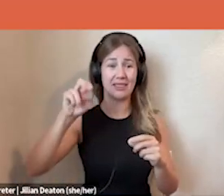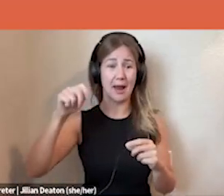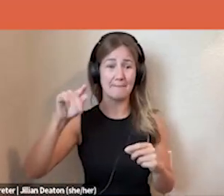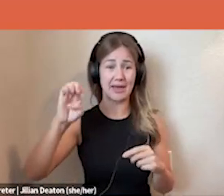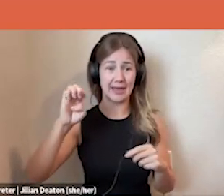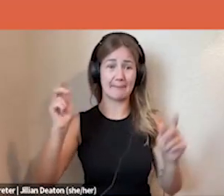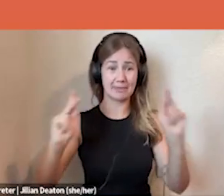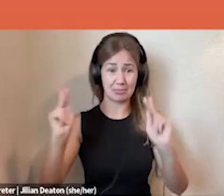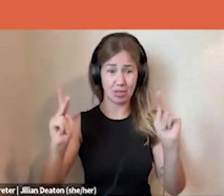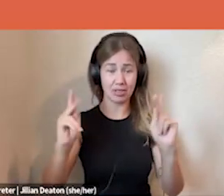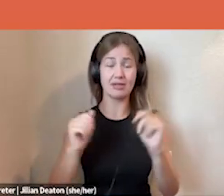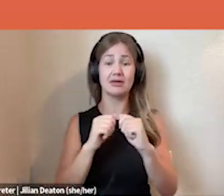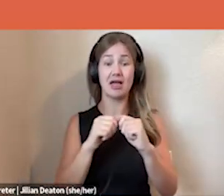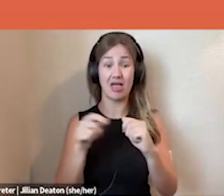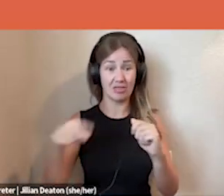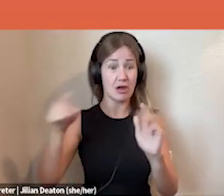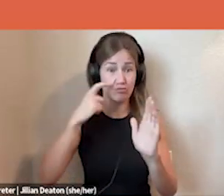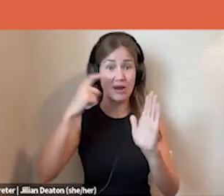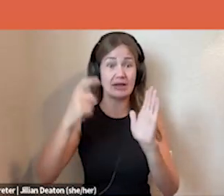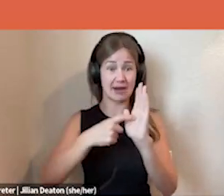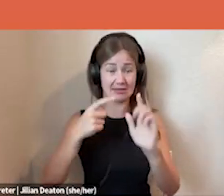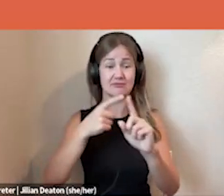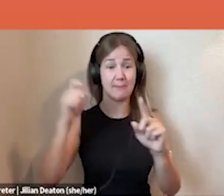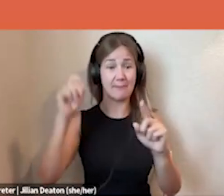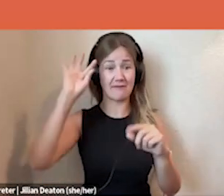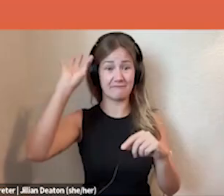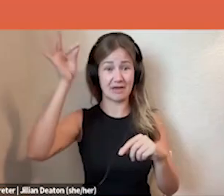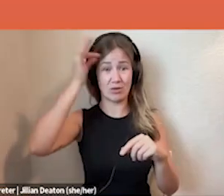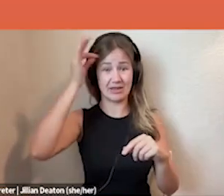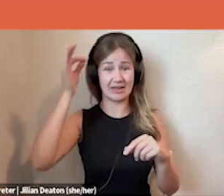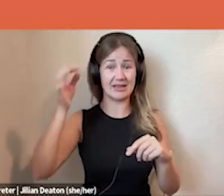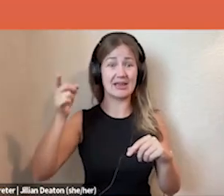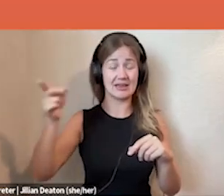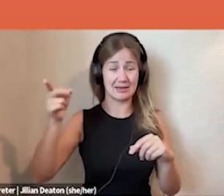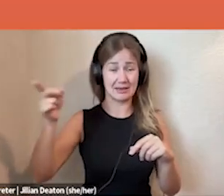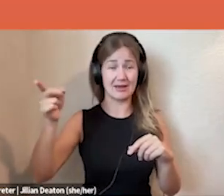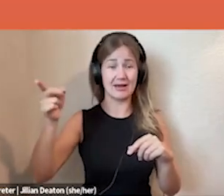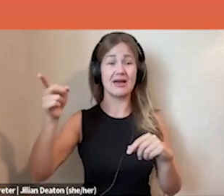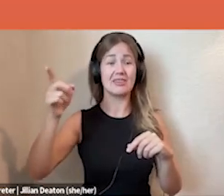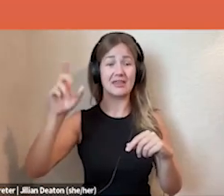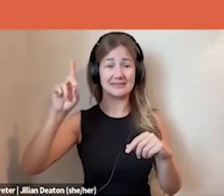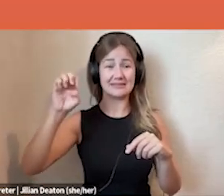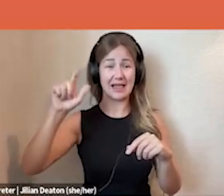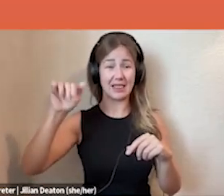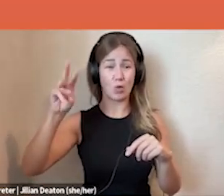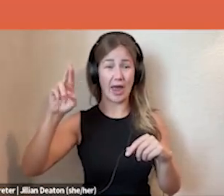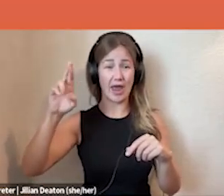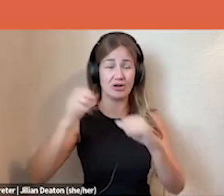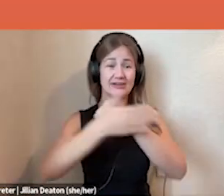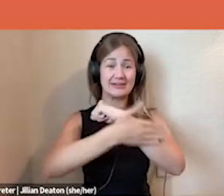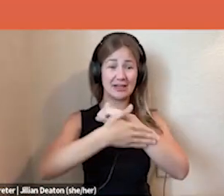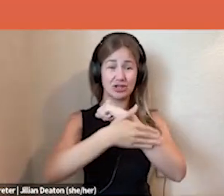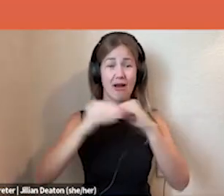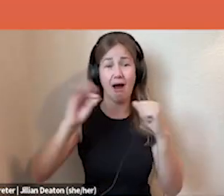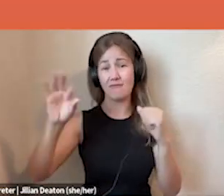are also recognized federally as Delaware Nation of Oklahoma in Anadarko, Oklahoma, Delaware